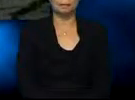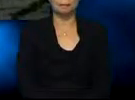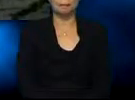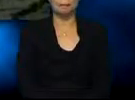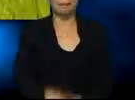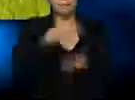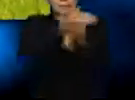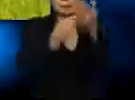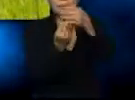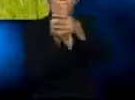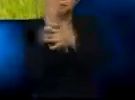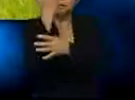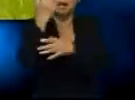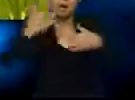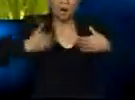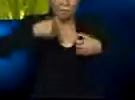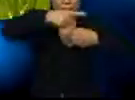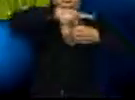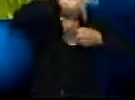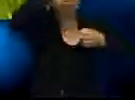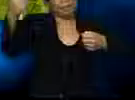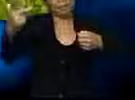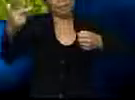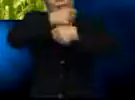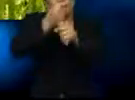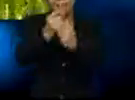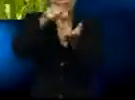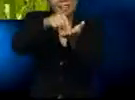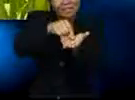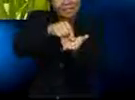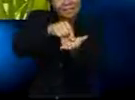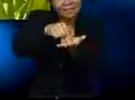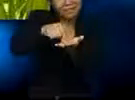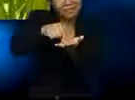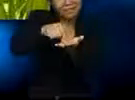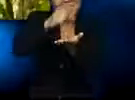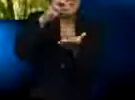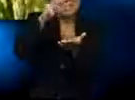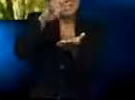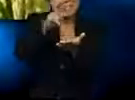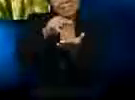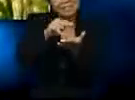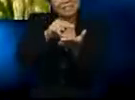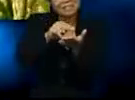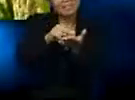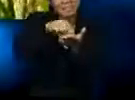Some plants, like paddy, produce grains. The grains have seeds.